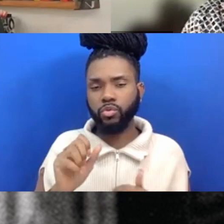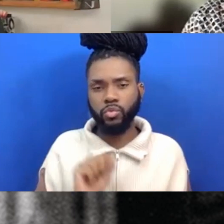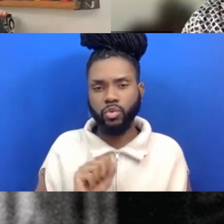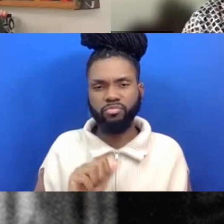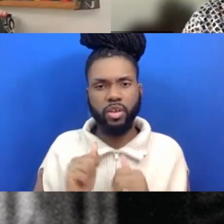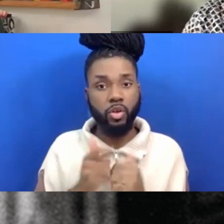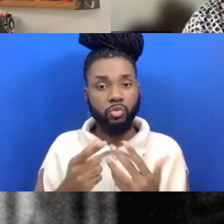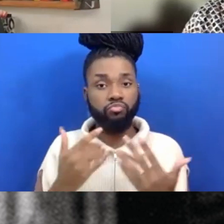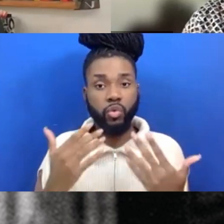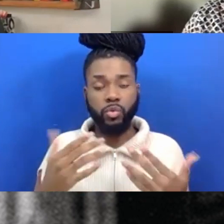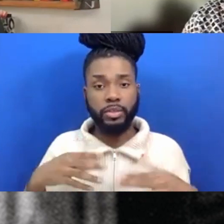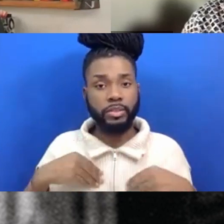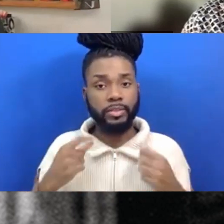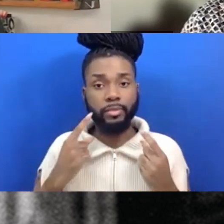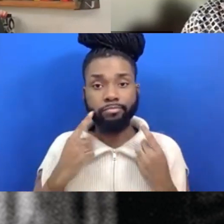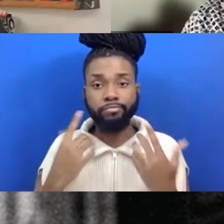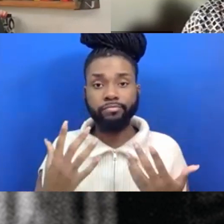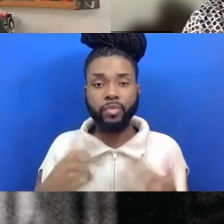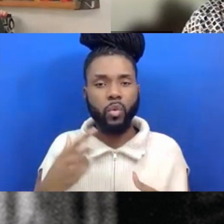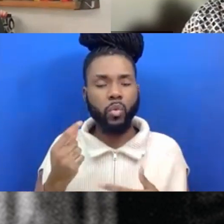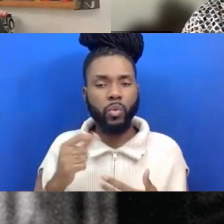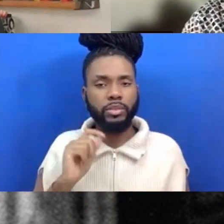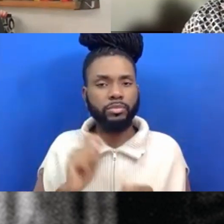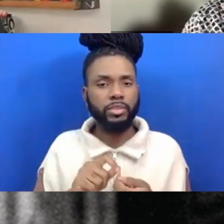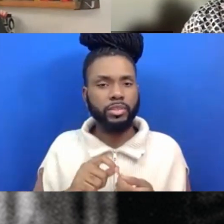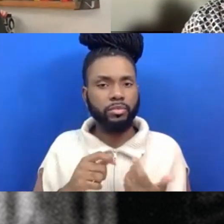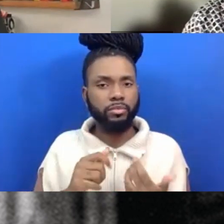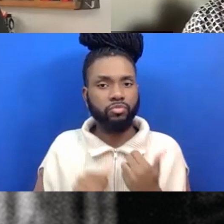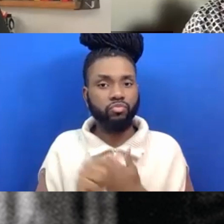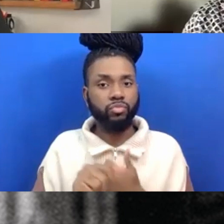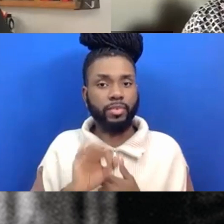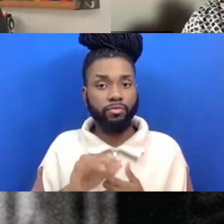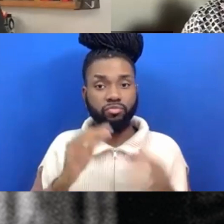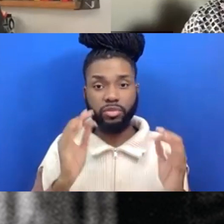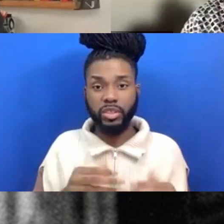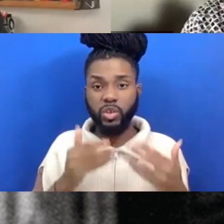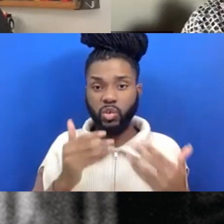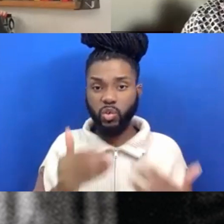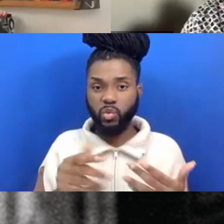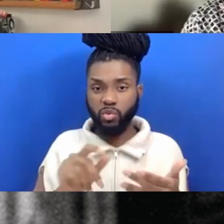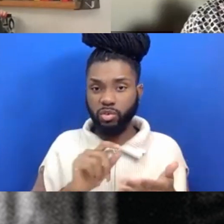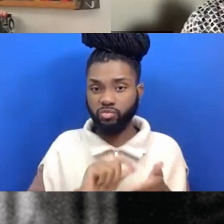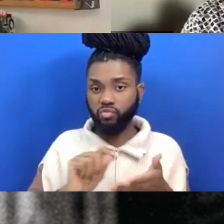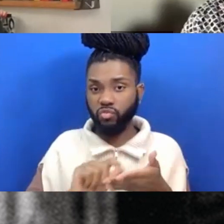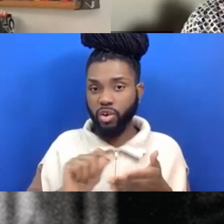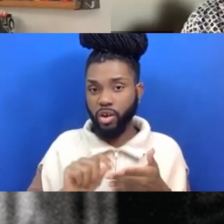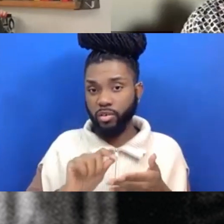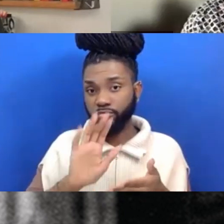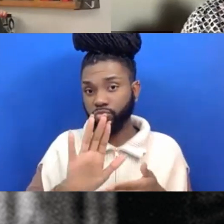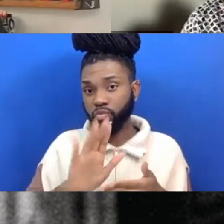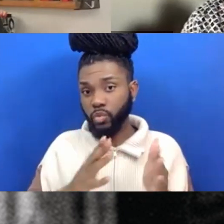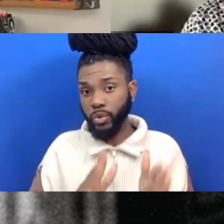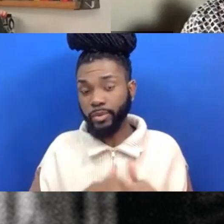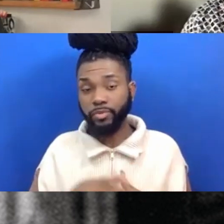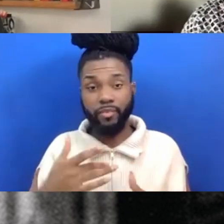risk? What are the stakes of writing the way you write? And I think that the work takes risks,